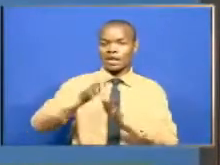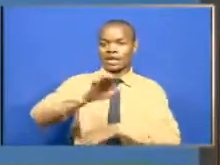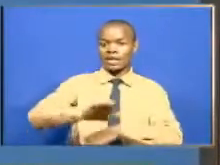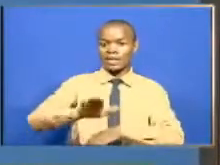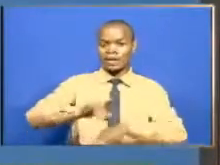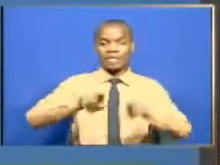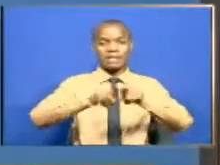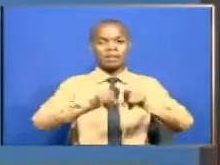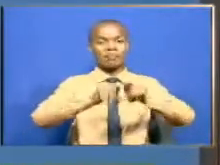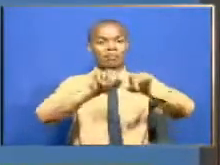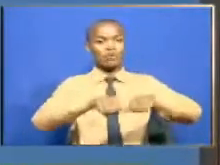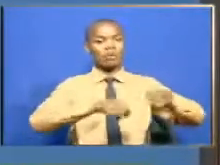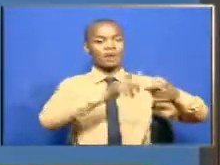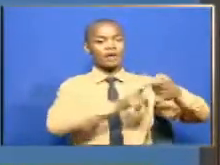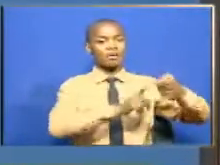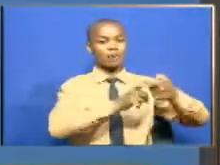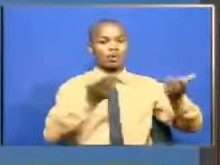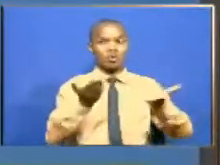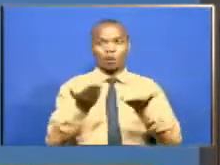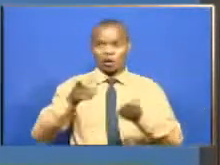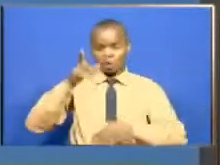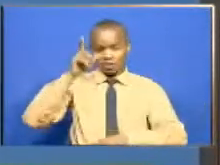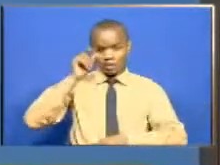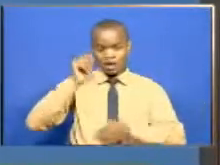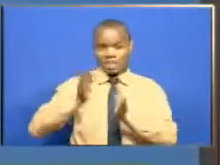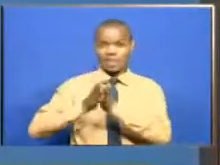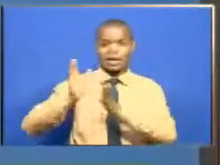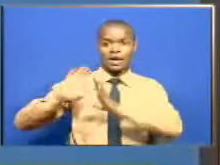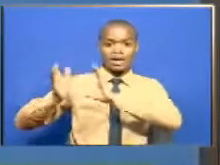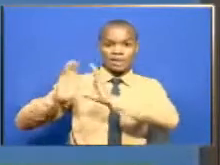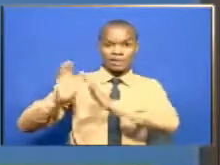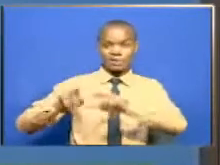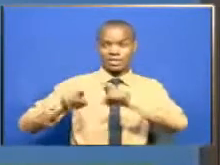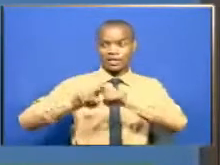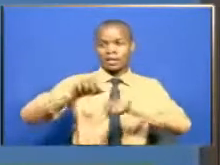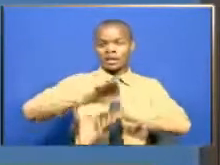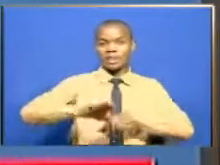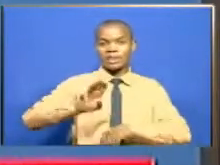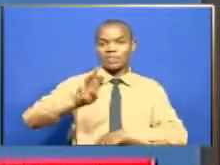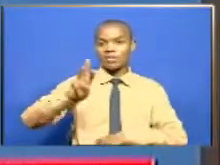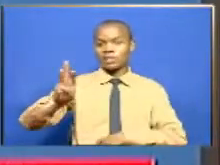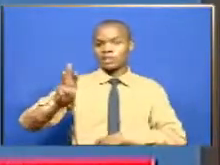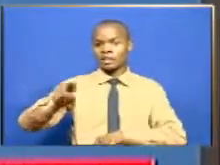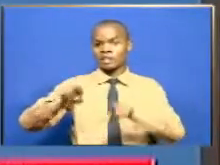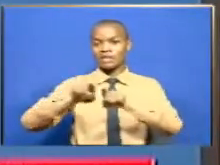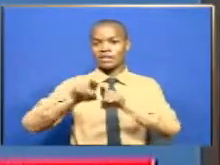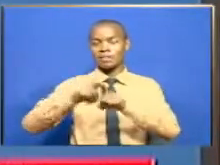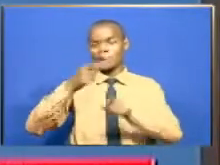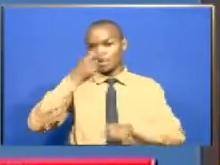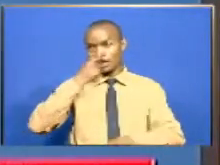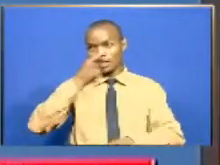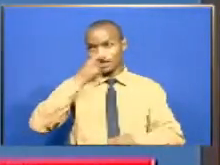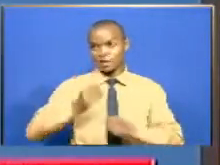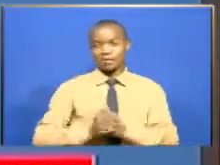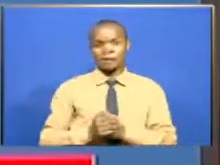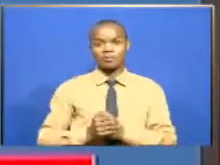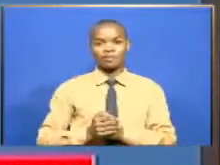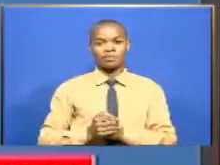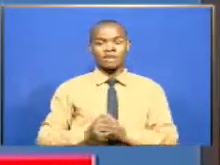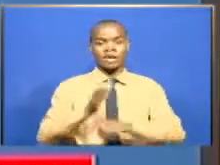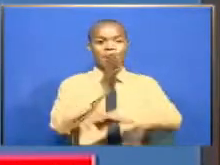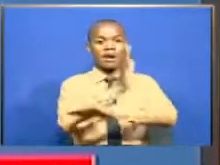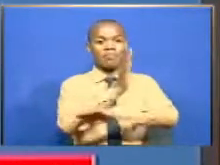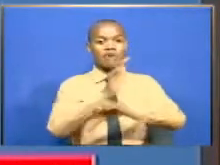The same will be experienced in Mombasa, Malindi and Kilifi and areas of Western and Nyanza. Now let's take a look at the afternoon,